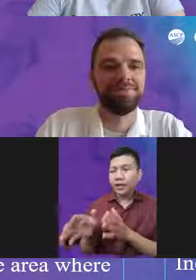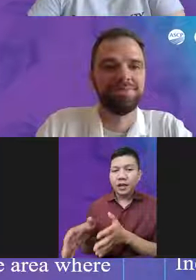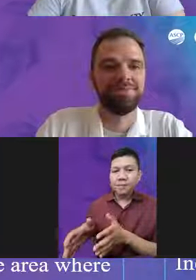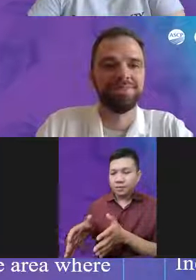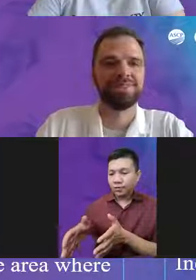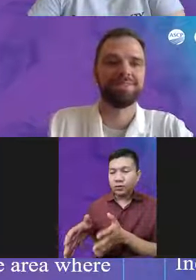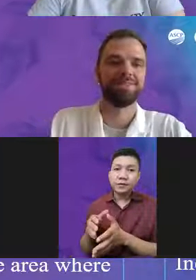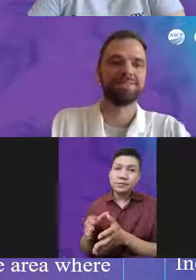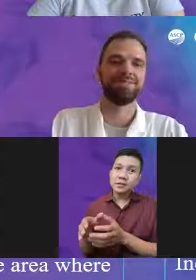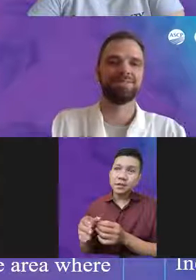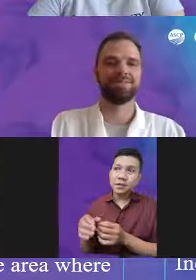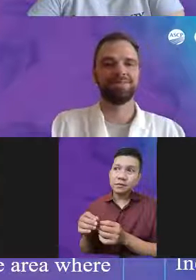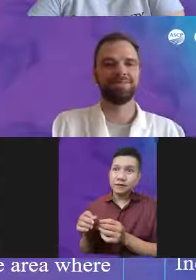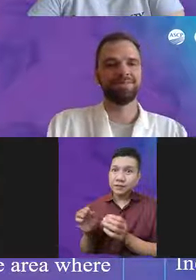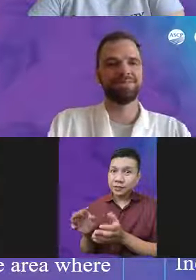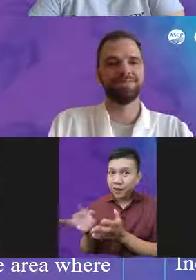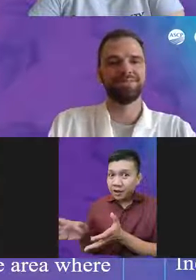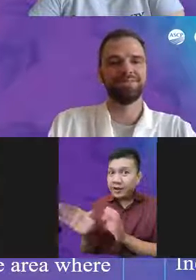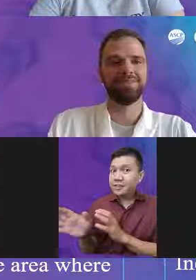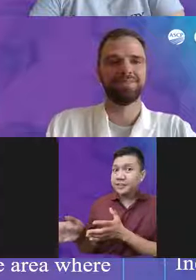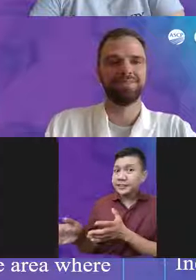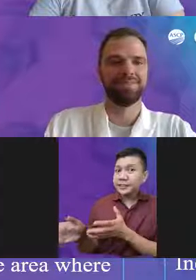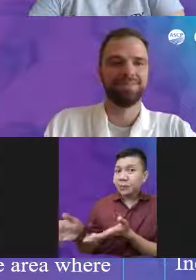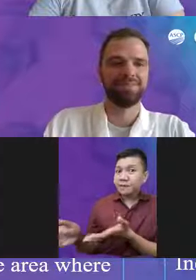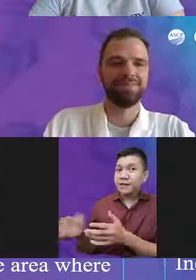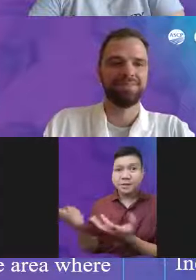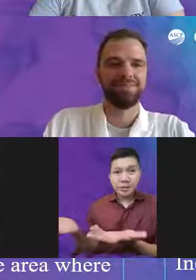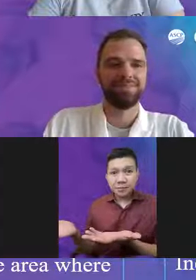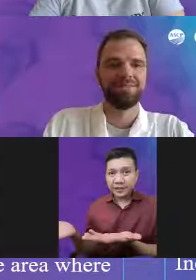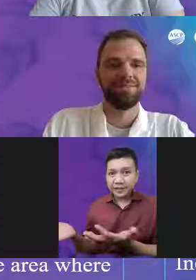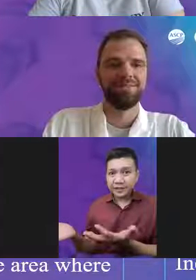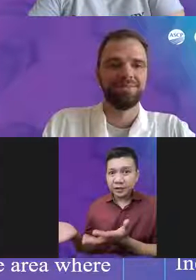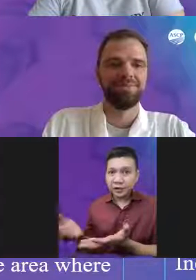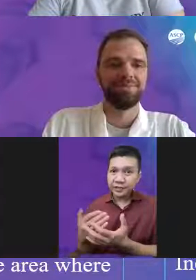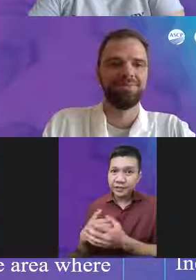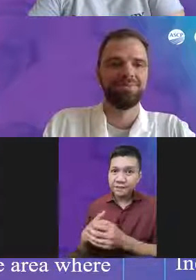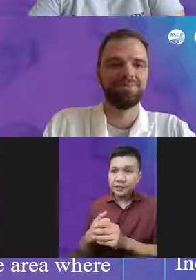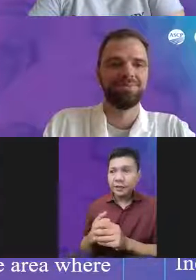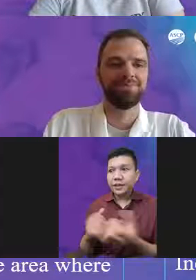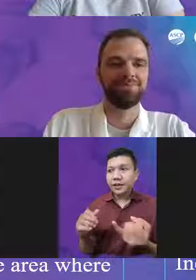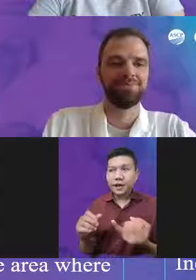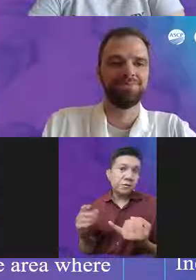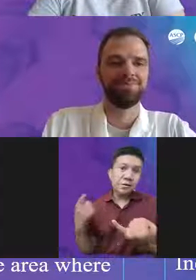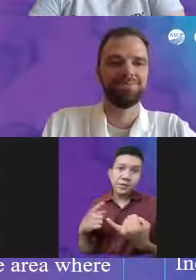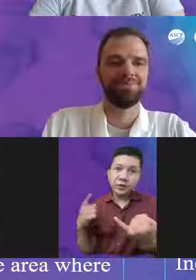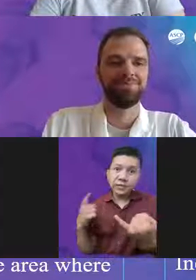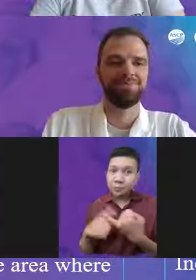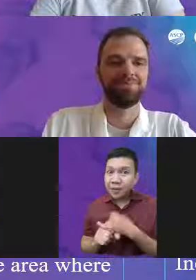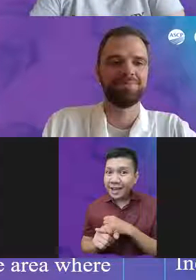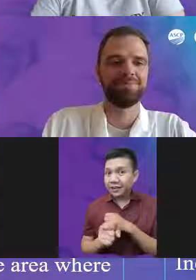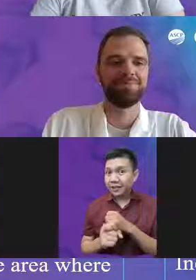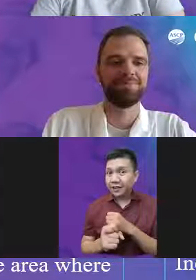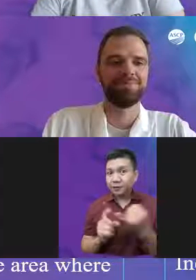hypochromic or if it's greater than 36.5, in some places it called 37, either, you know,